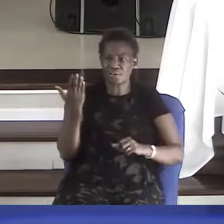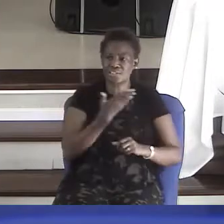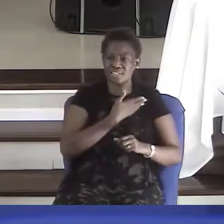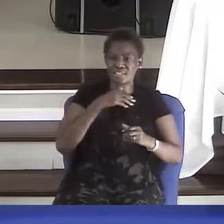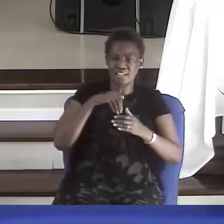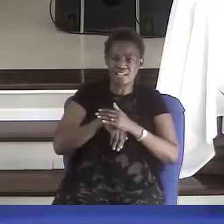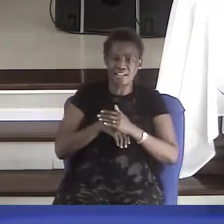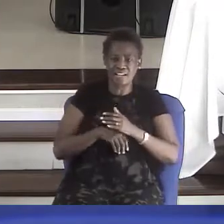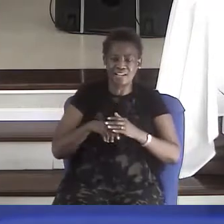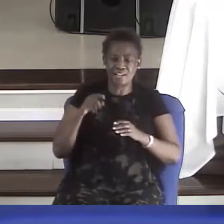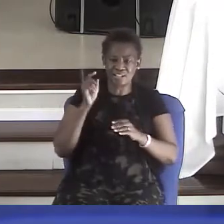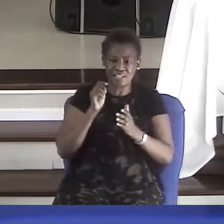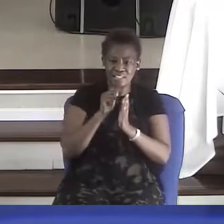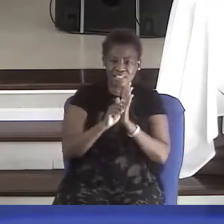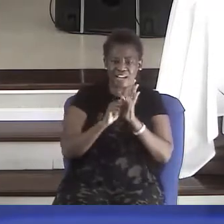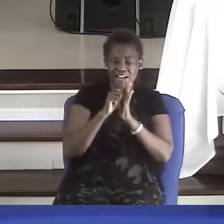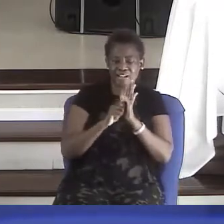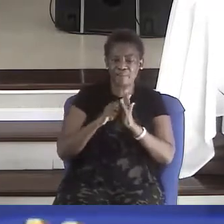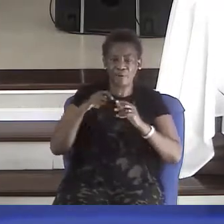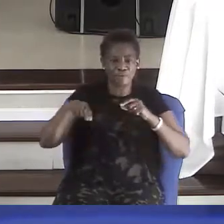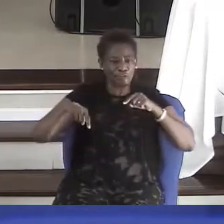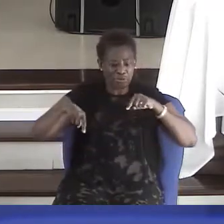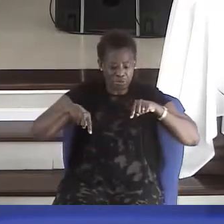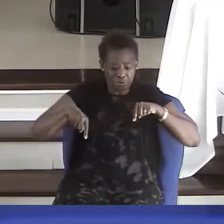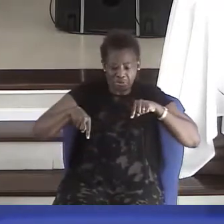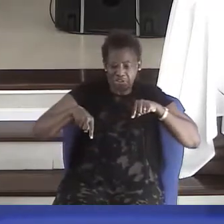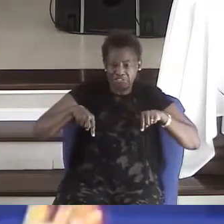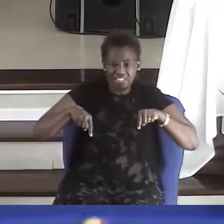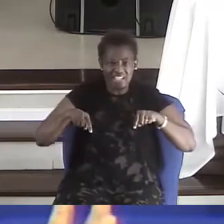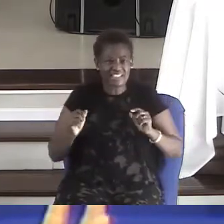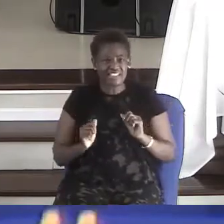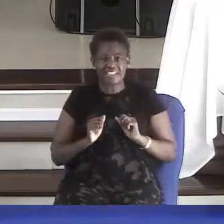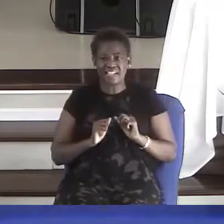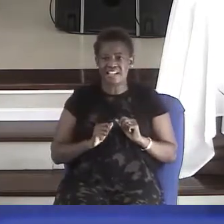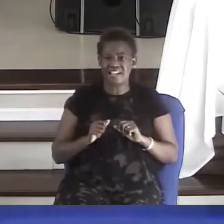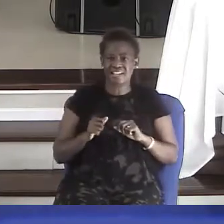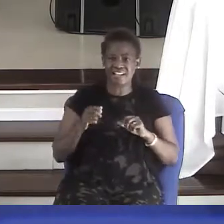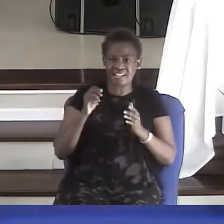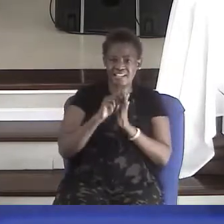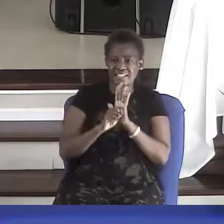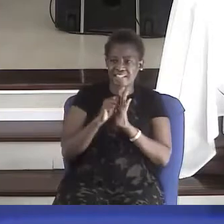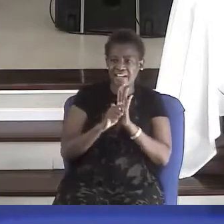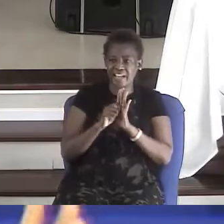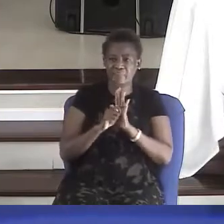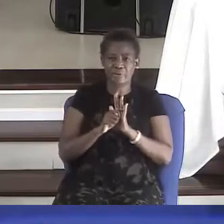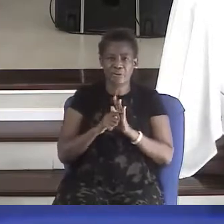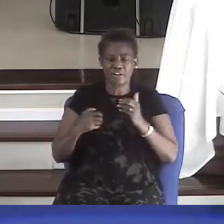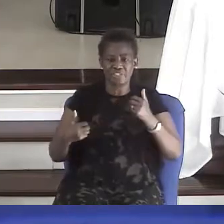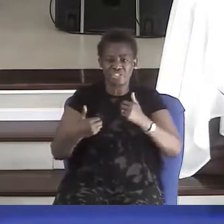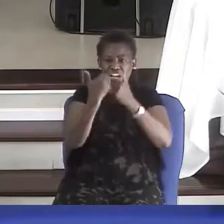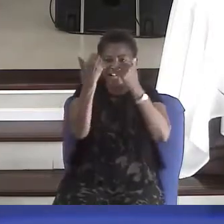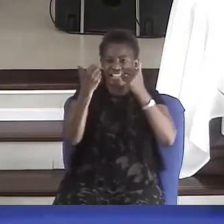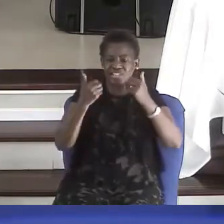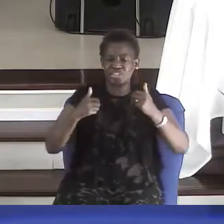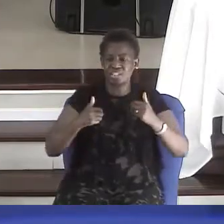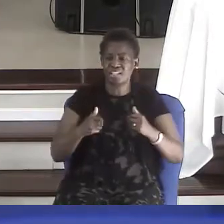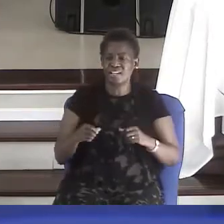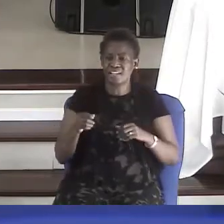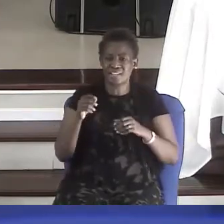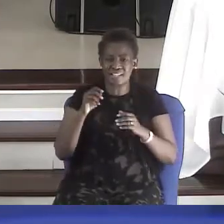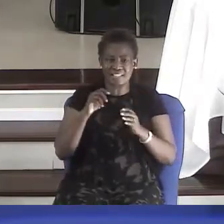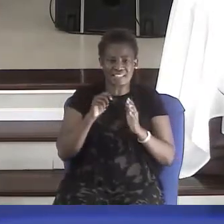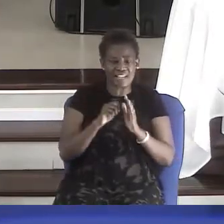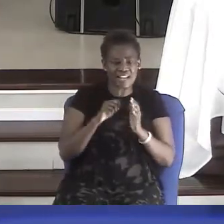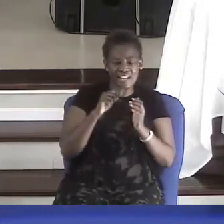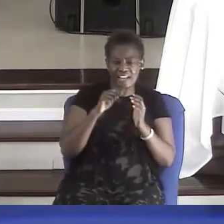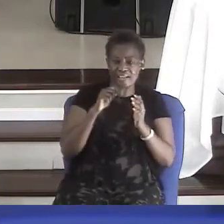nervousness. In a time of challenge, in a time of calamity, in a time when everything